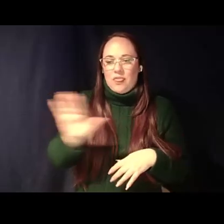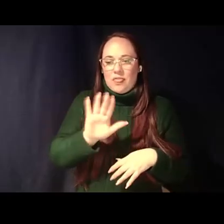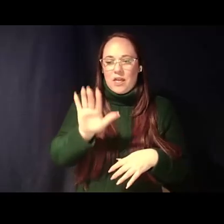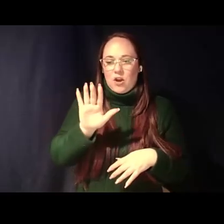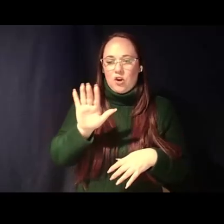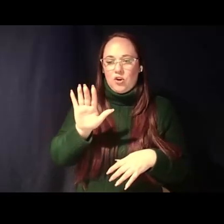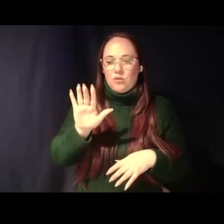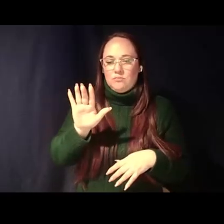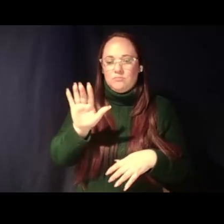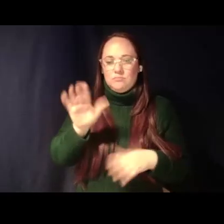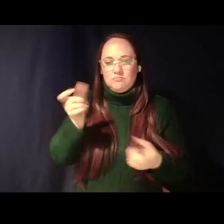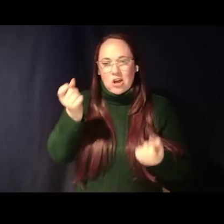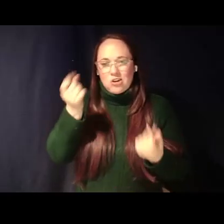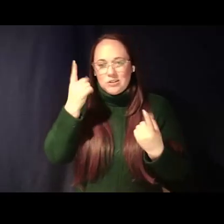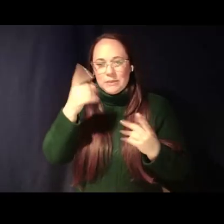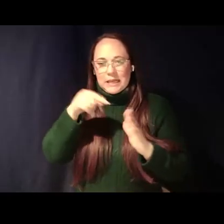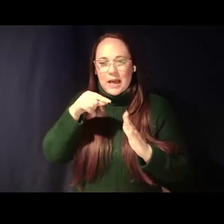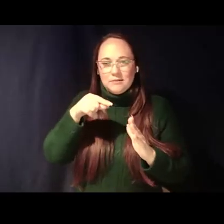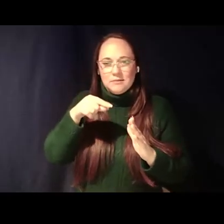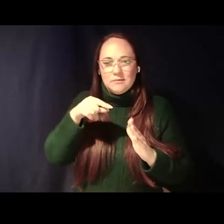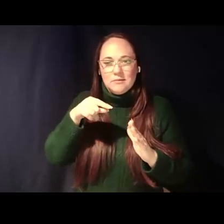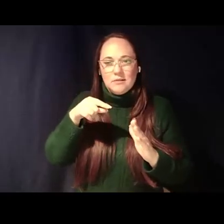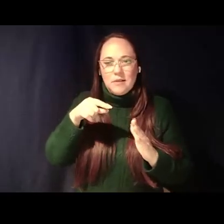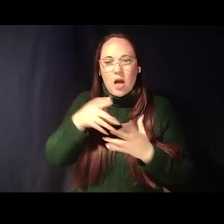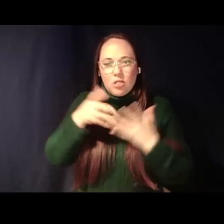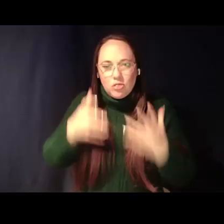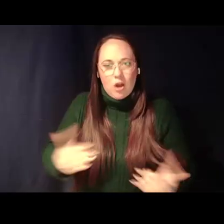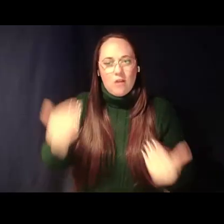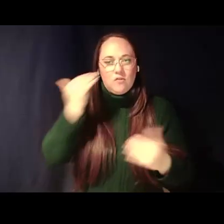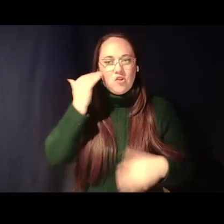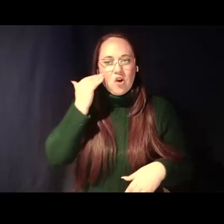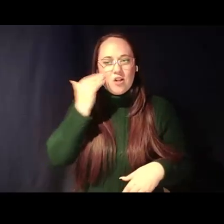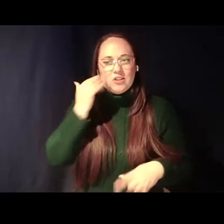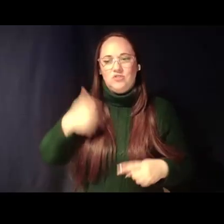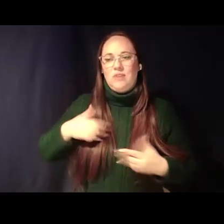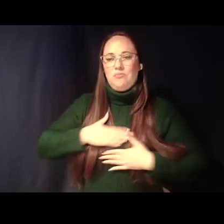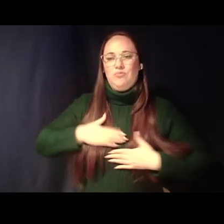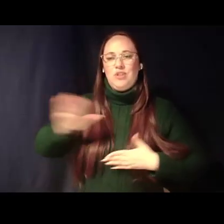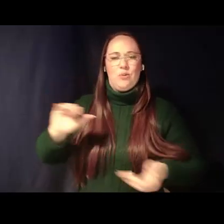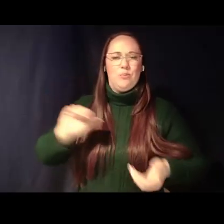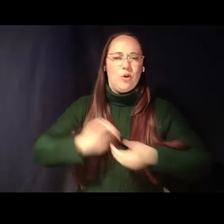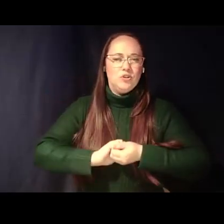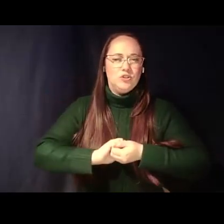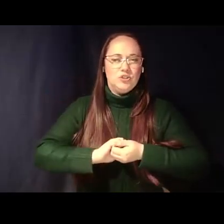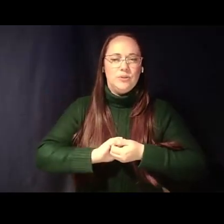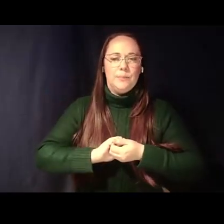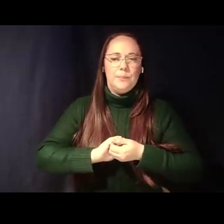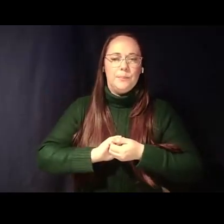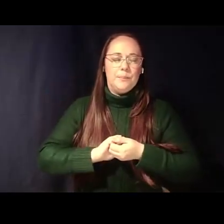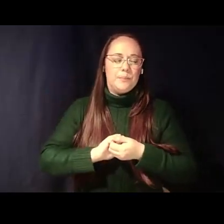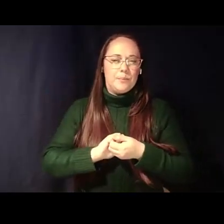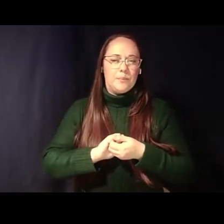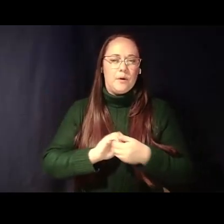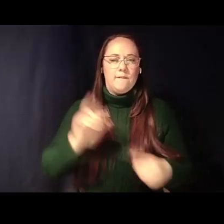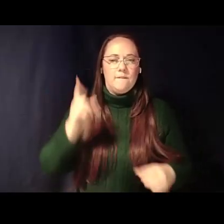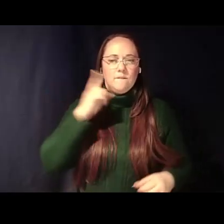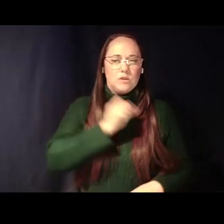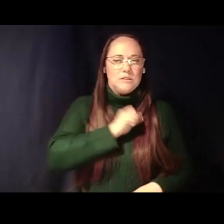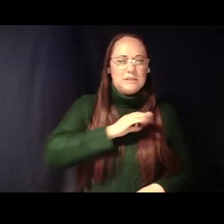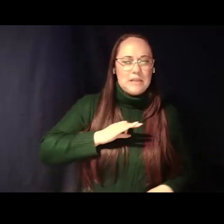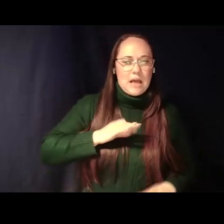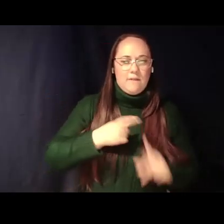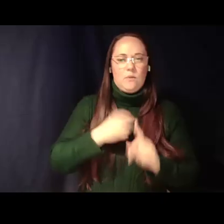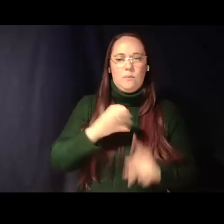understanding and depth of knowledge of this. And I really appreciate their partnership and the partnership of the staff at